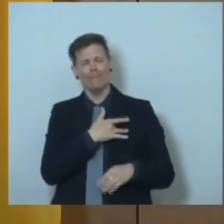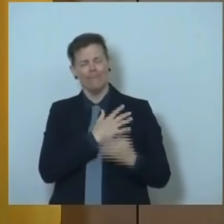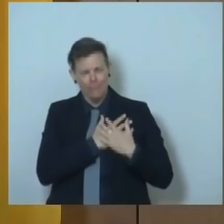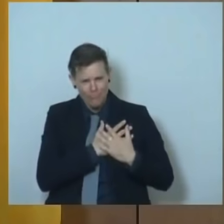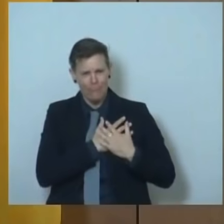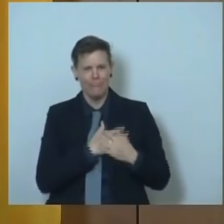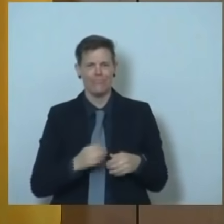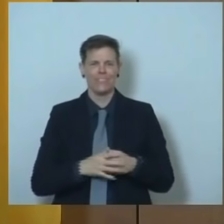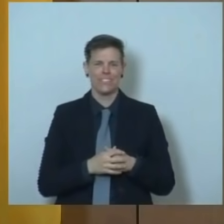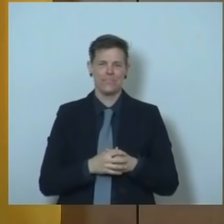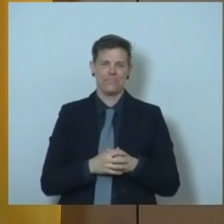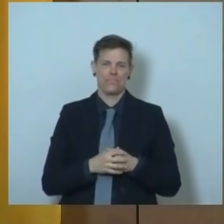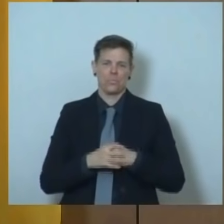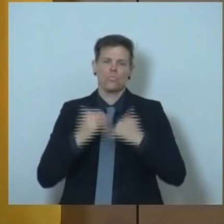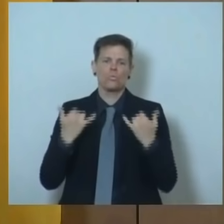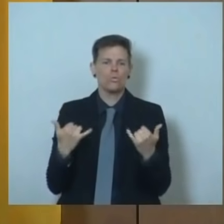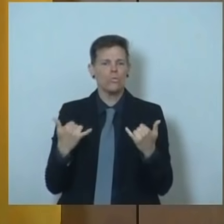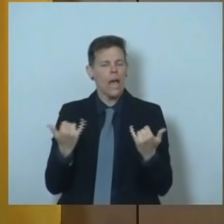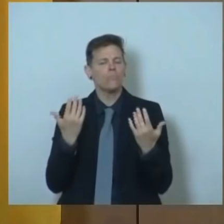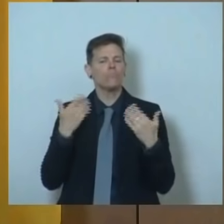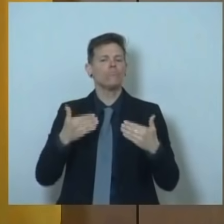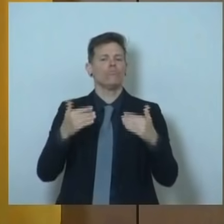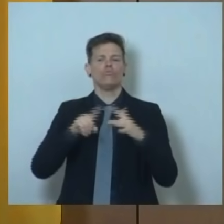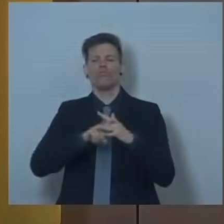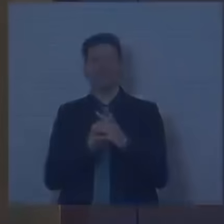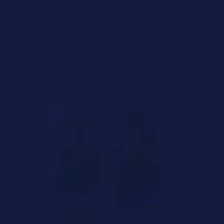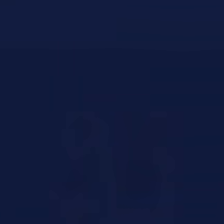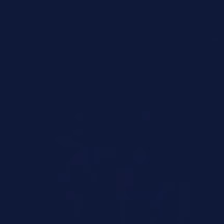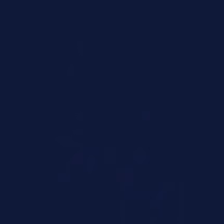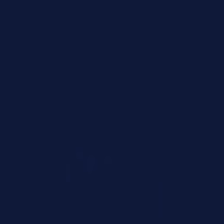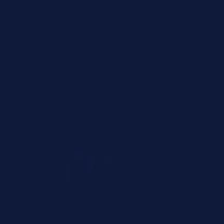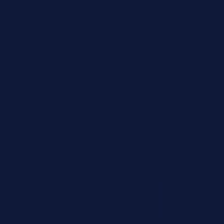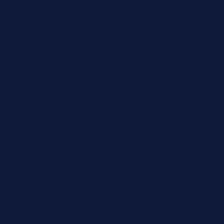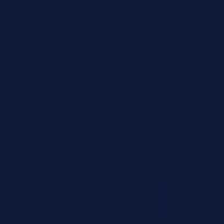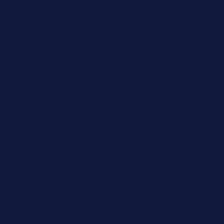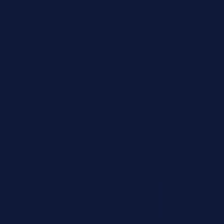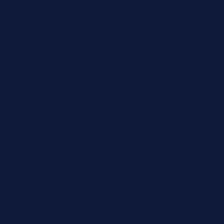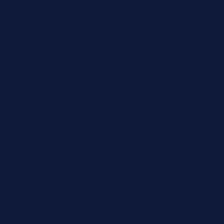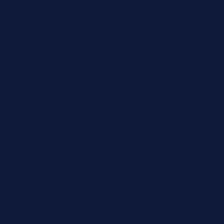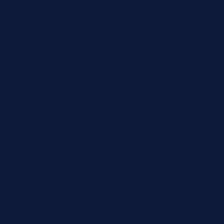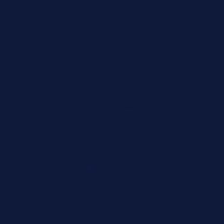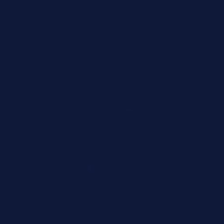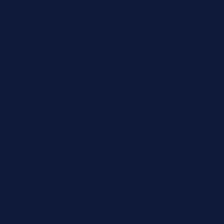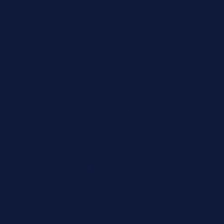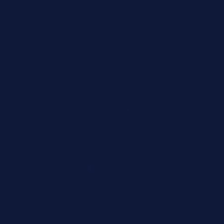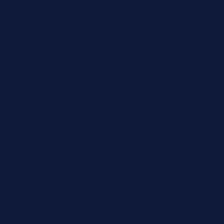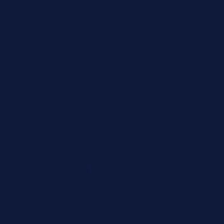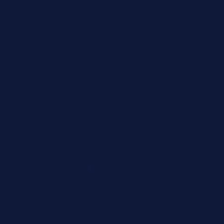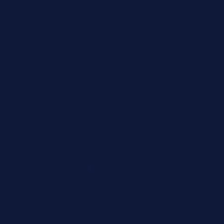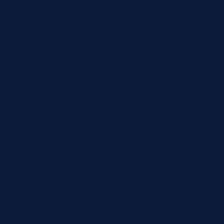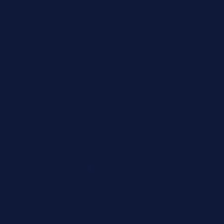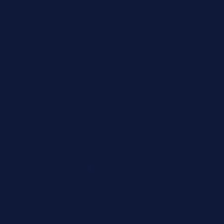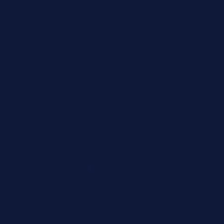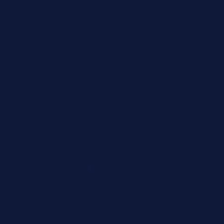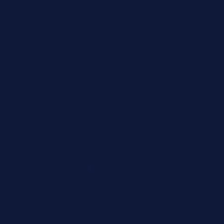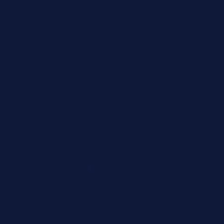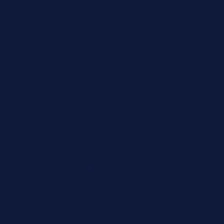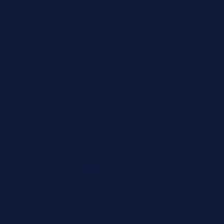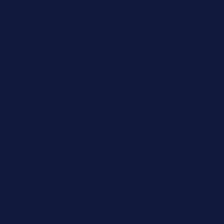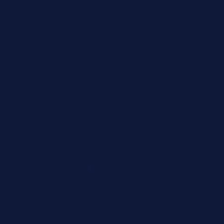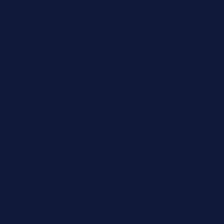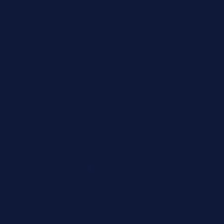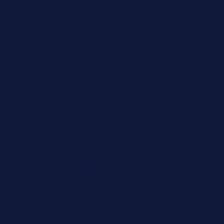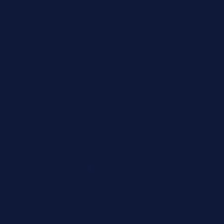started today. I want to go right to the first slide, please, which is our case update. You can see that we now have